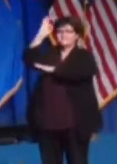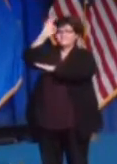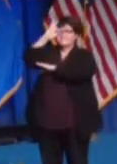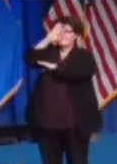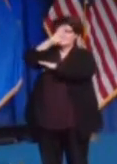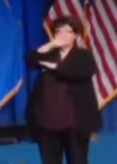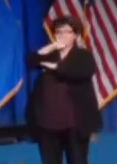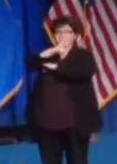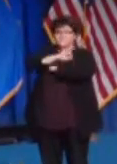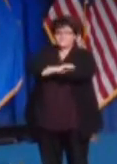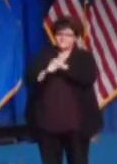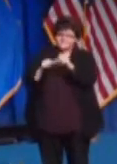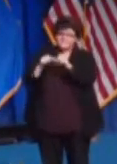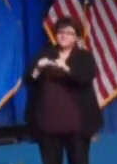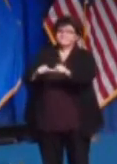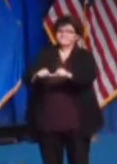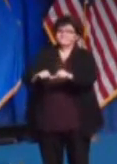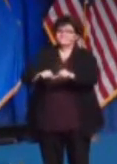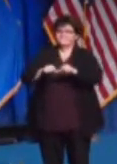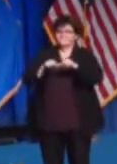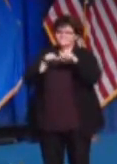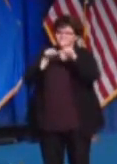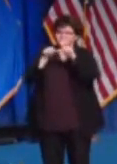twilight's last gleaming,